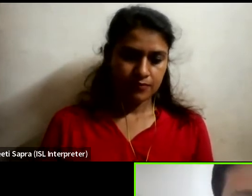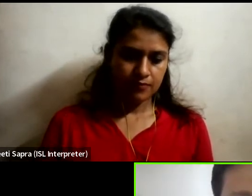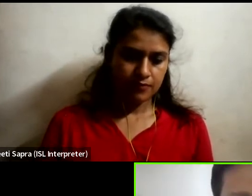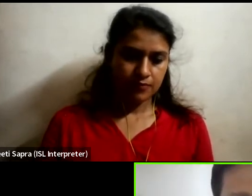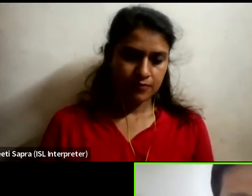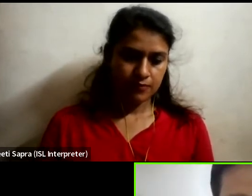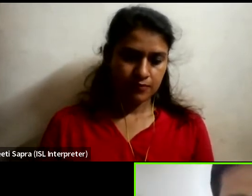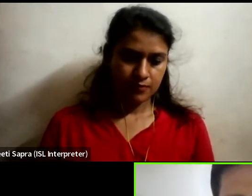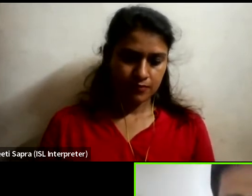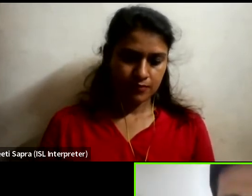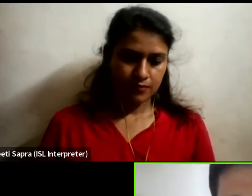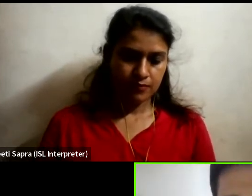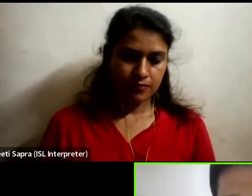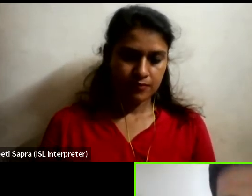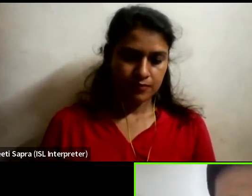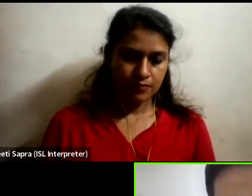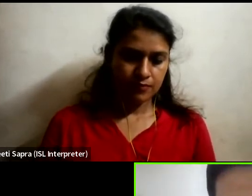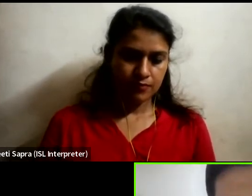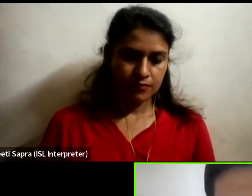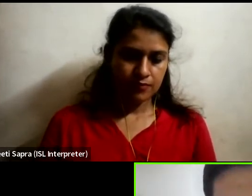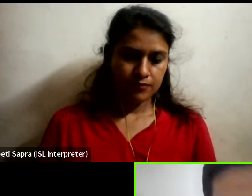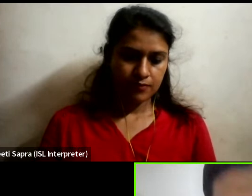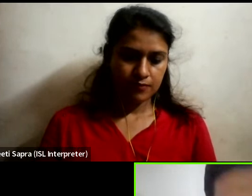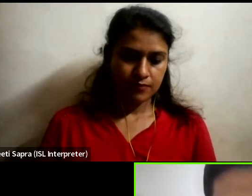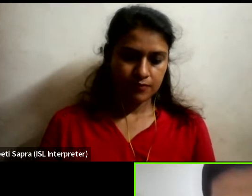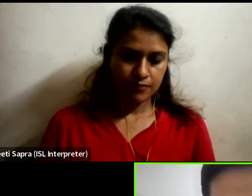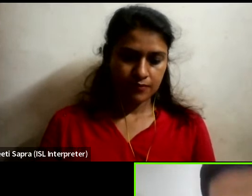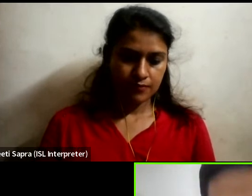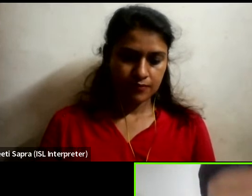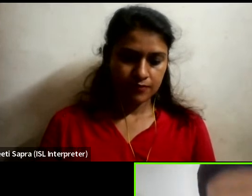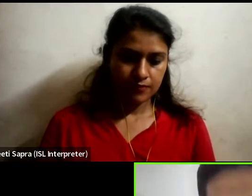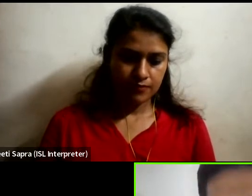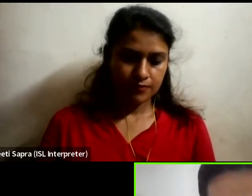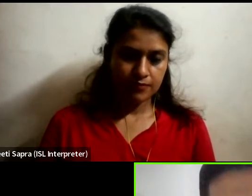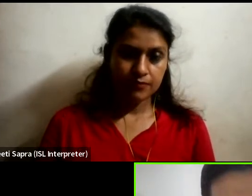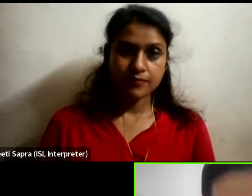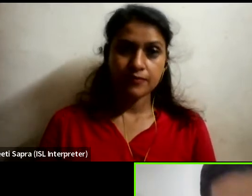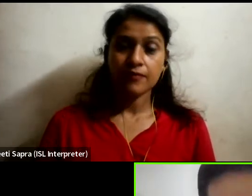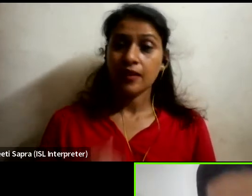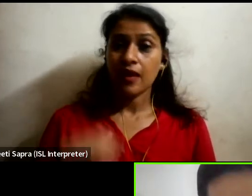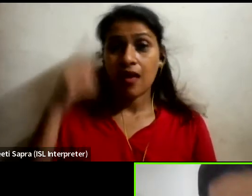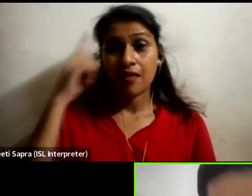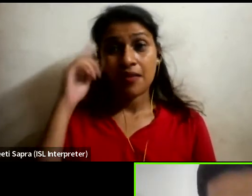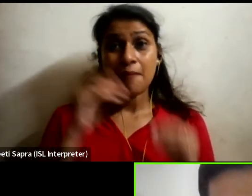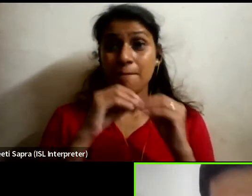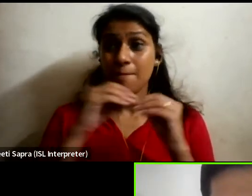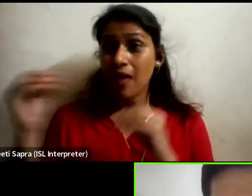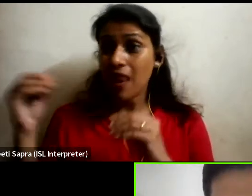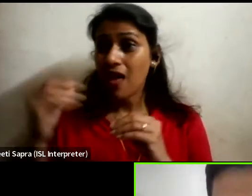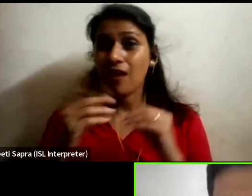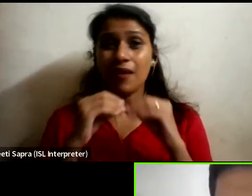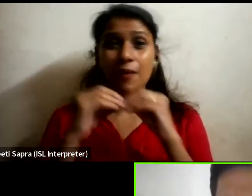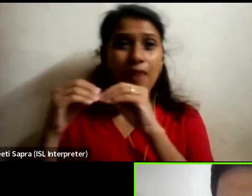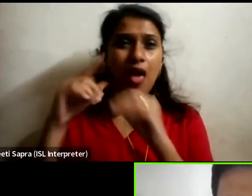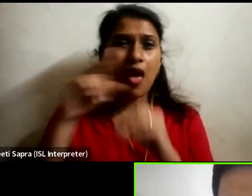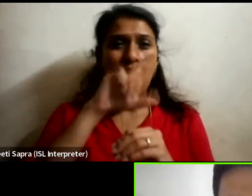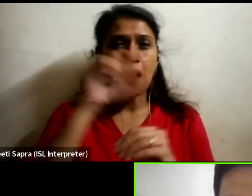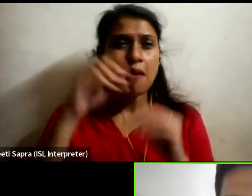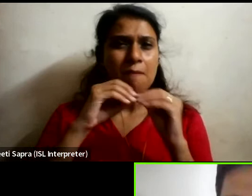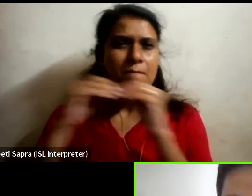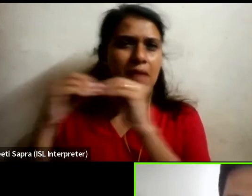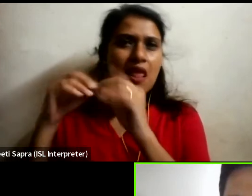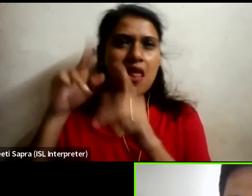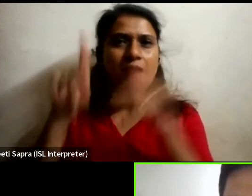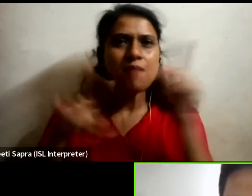want that to come as soon as possible. And because I think millions, or in fact hundreds of millions of people are going to benefit from